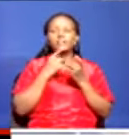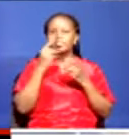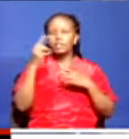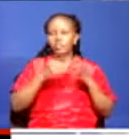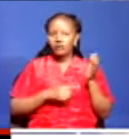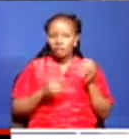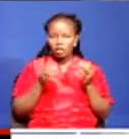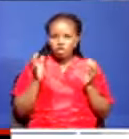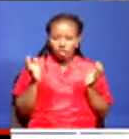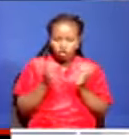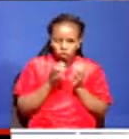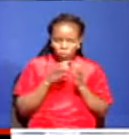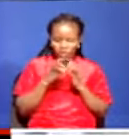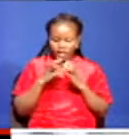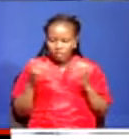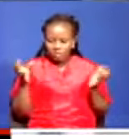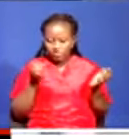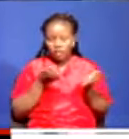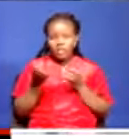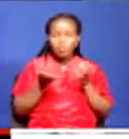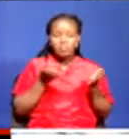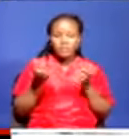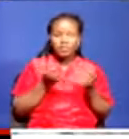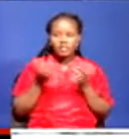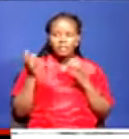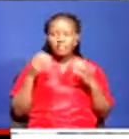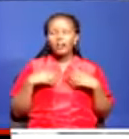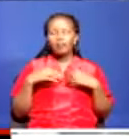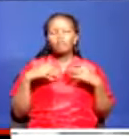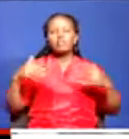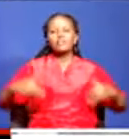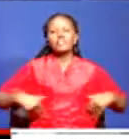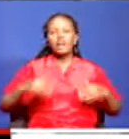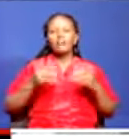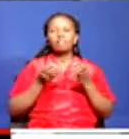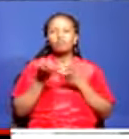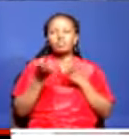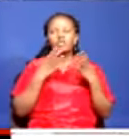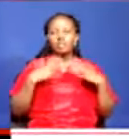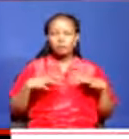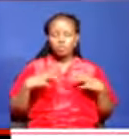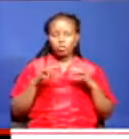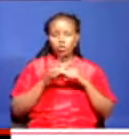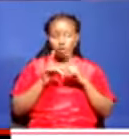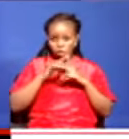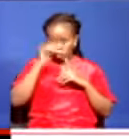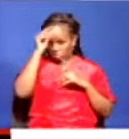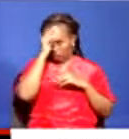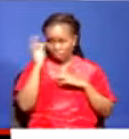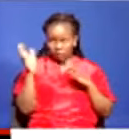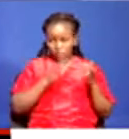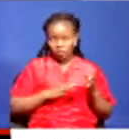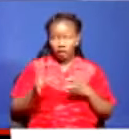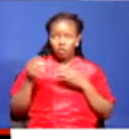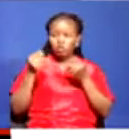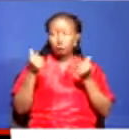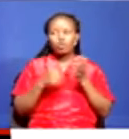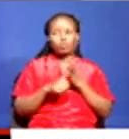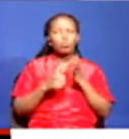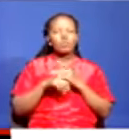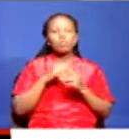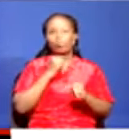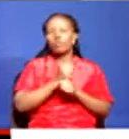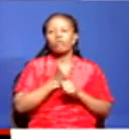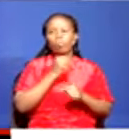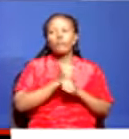micro enterprises are the best bet for young entrepreneurs as the government seeks to address unemployment, especially among the youth. Medium